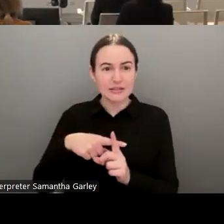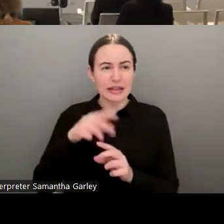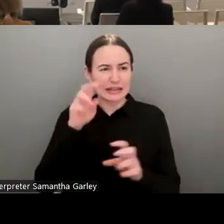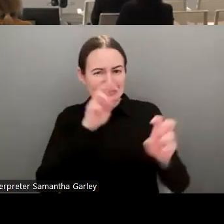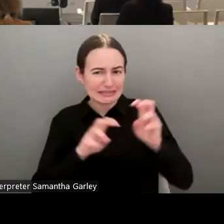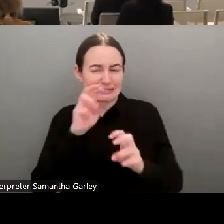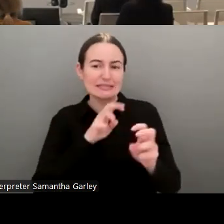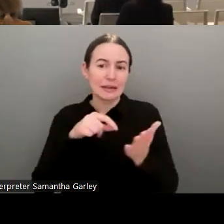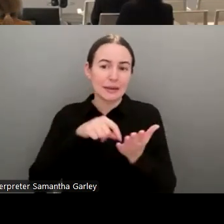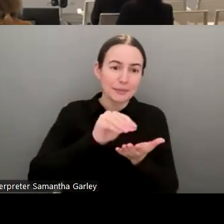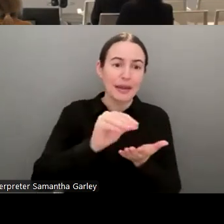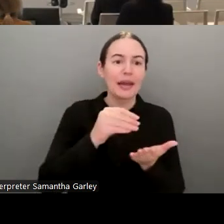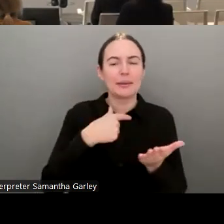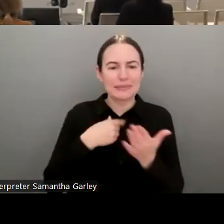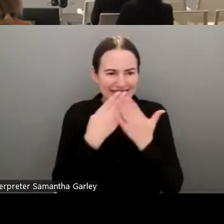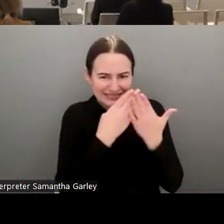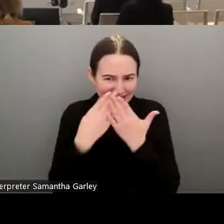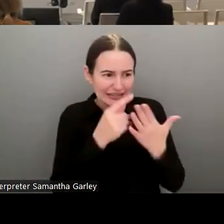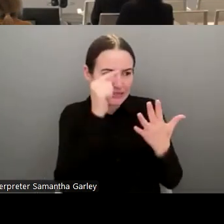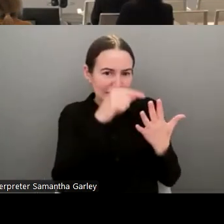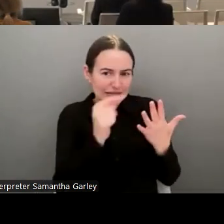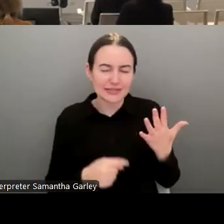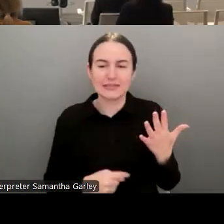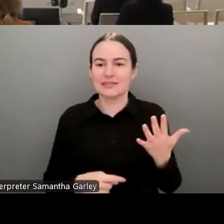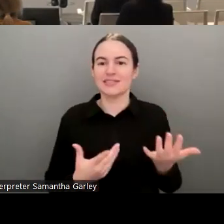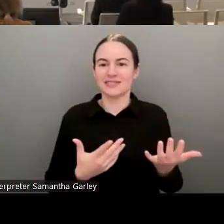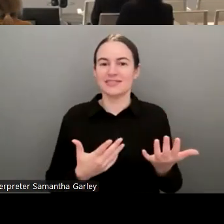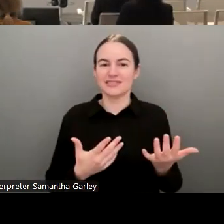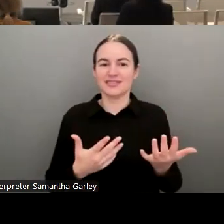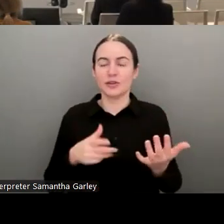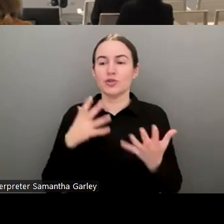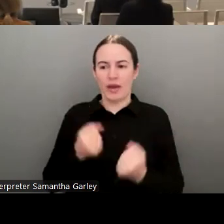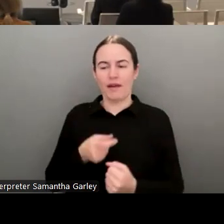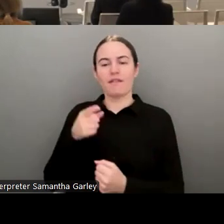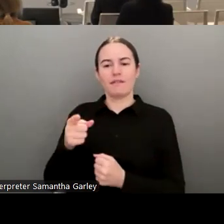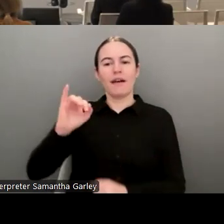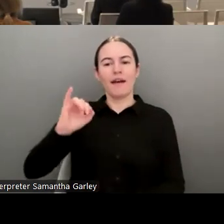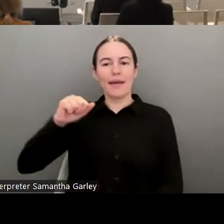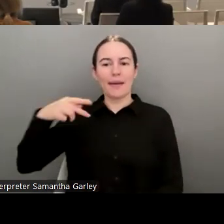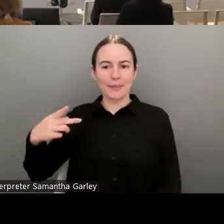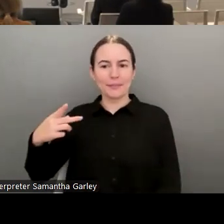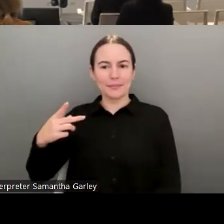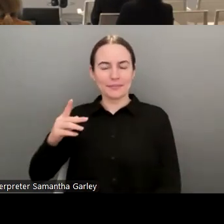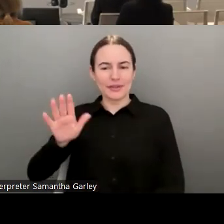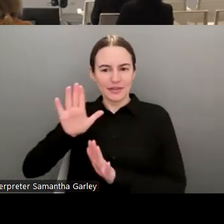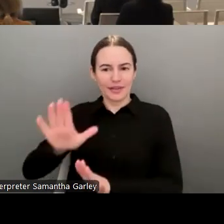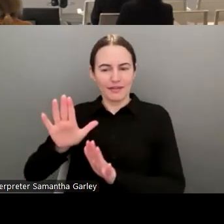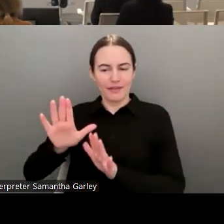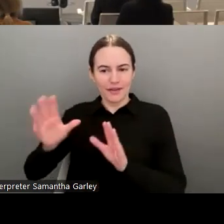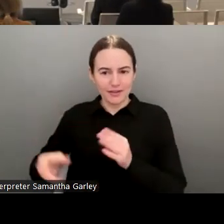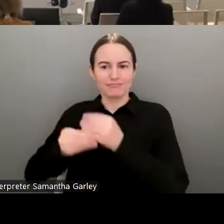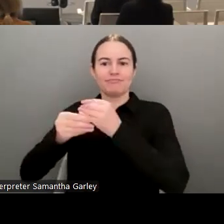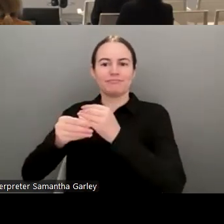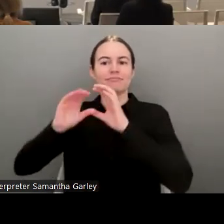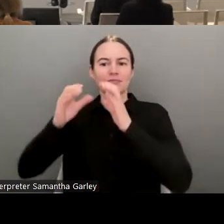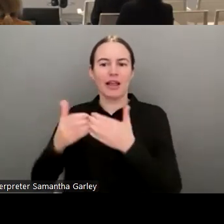your study material. So I think adding those courses, it's a very valuable thing. And